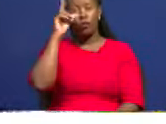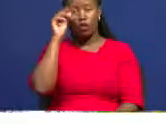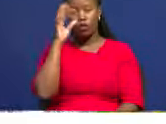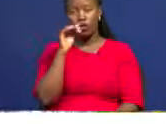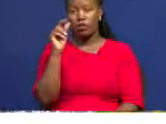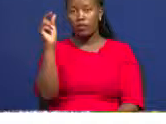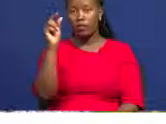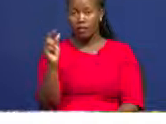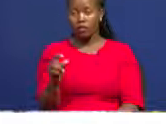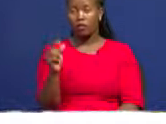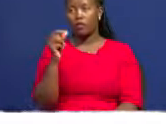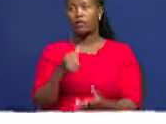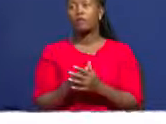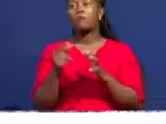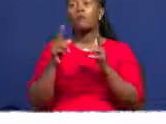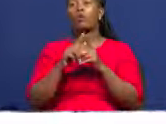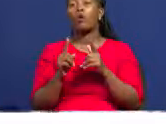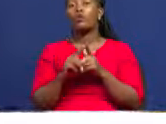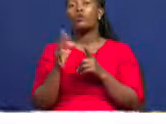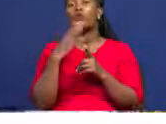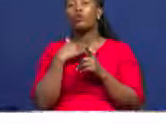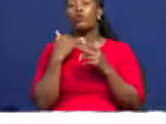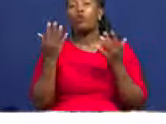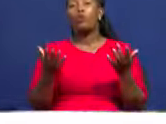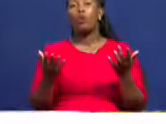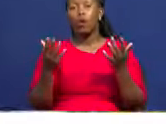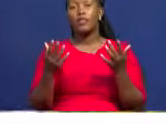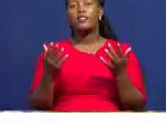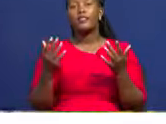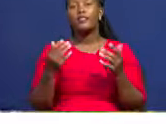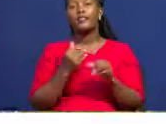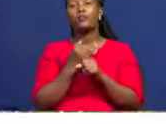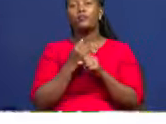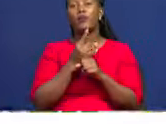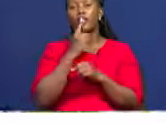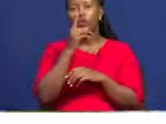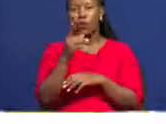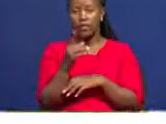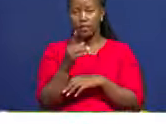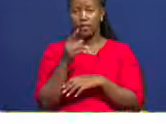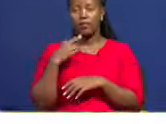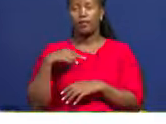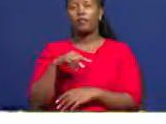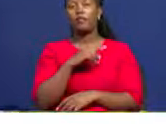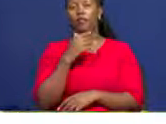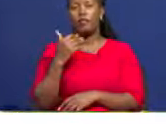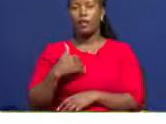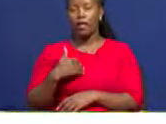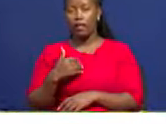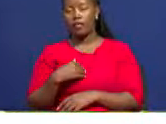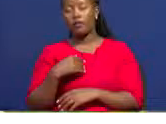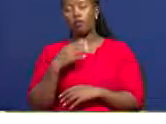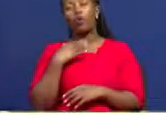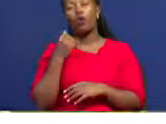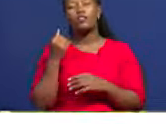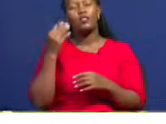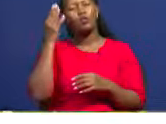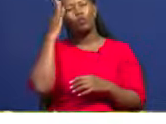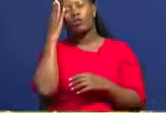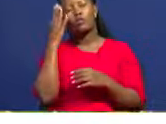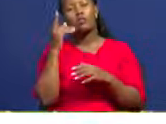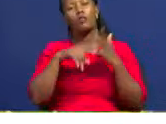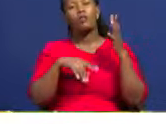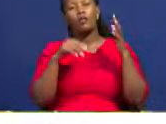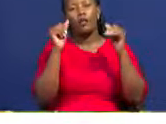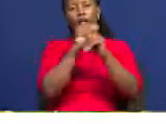liberated. We won't say we are in dark ages, but we want them to see the light, to see what the president